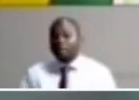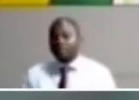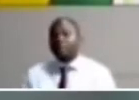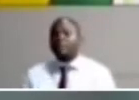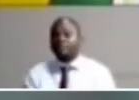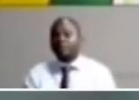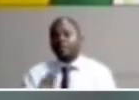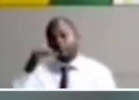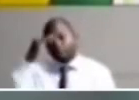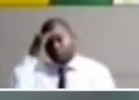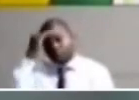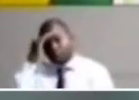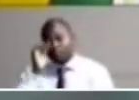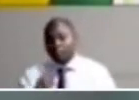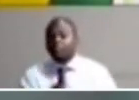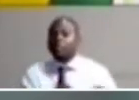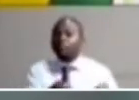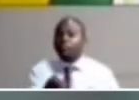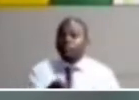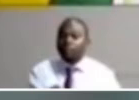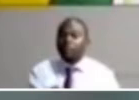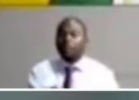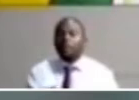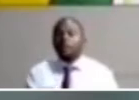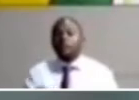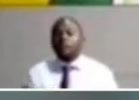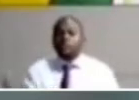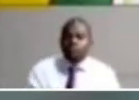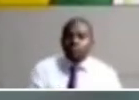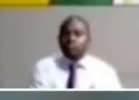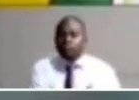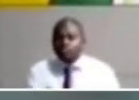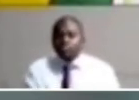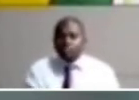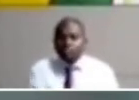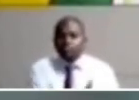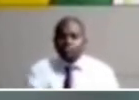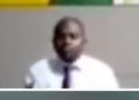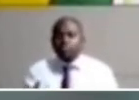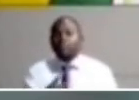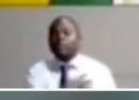be controlled moving in and out of the barracks.